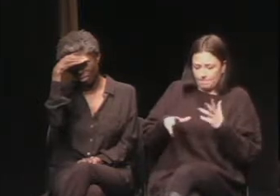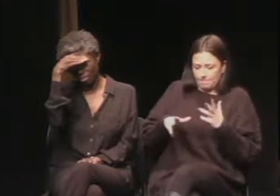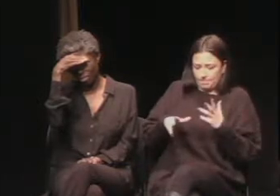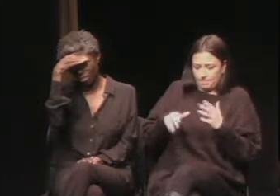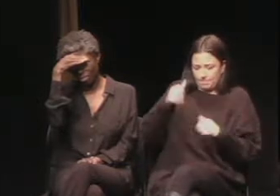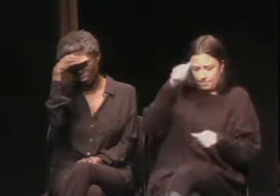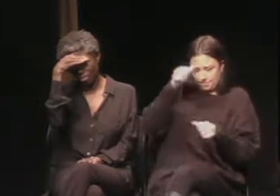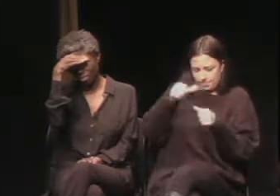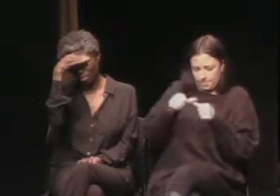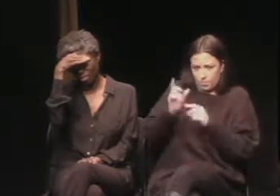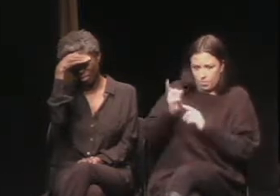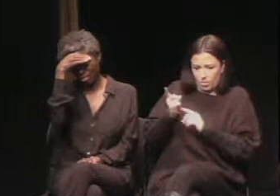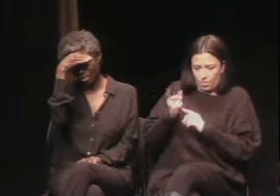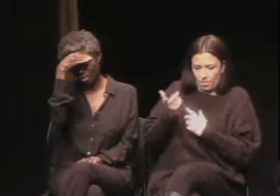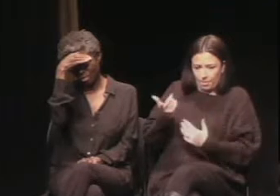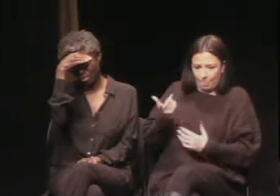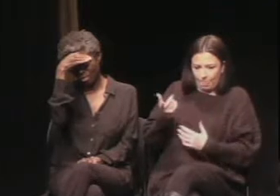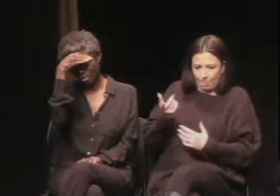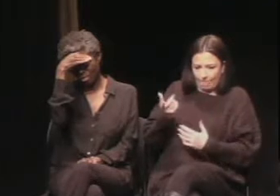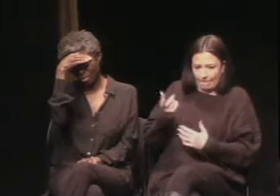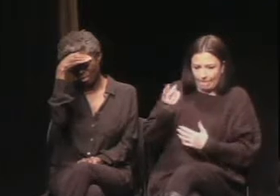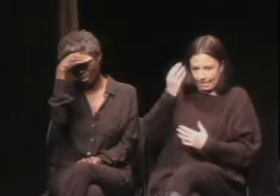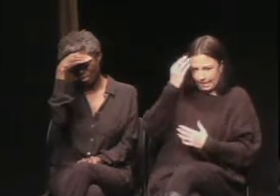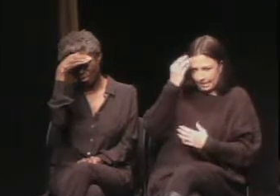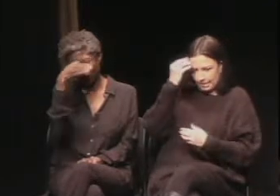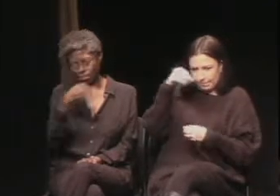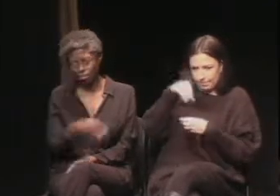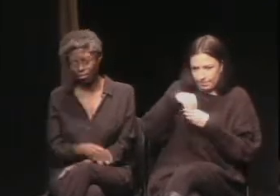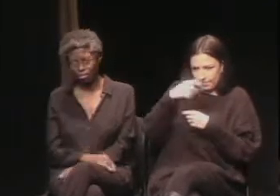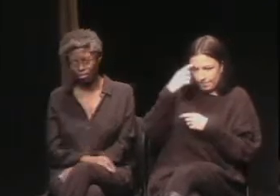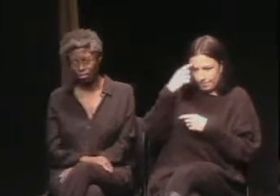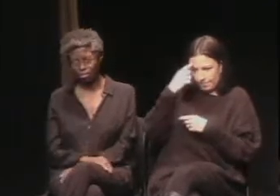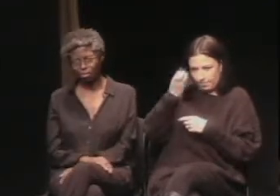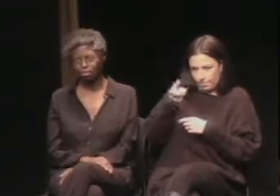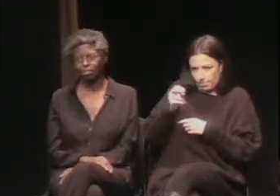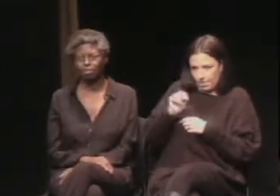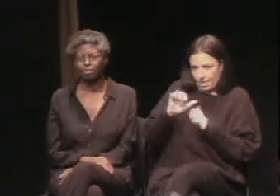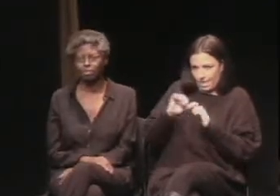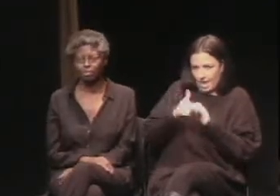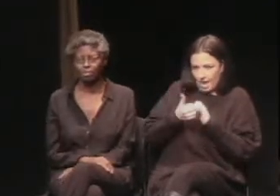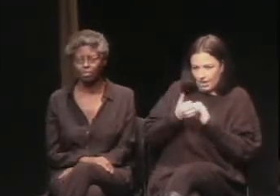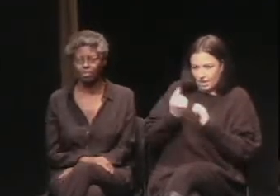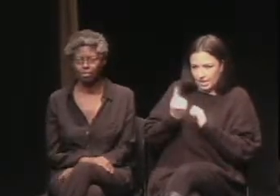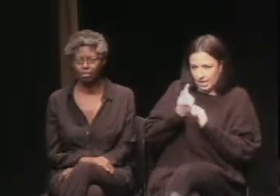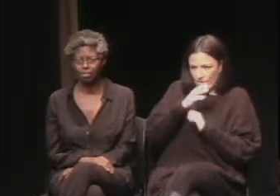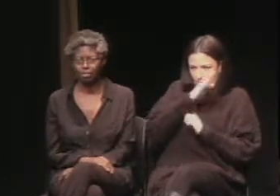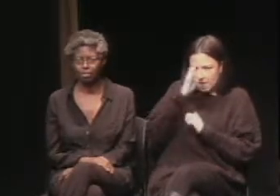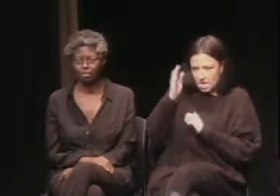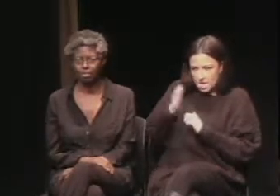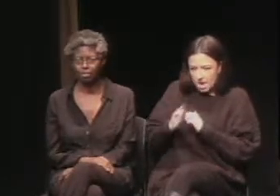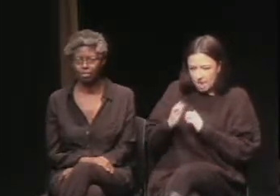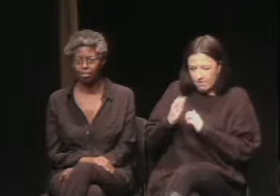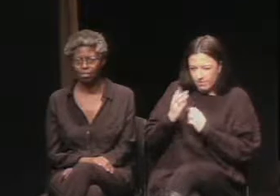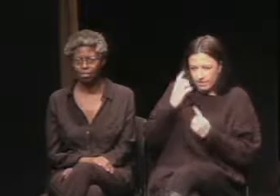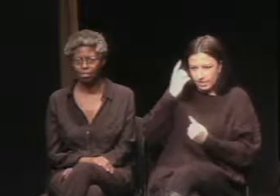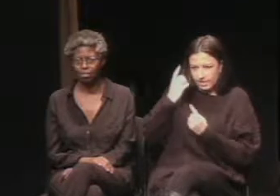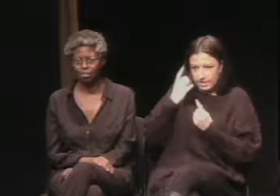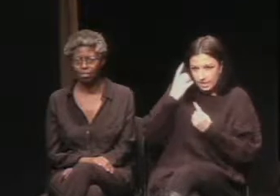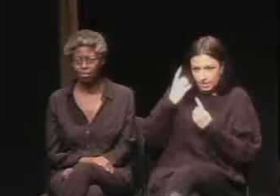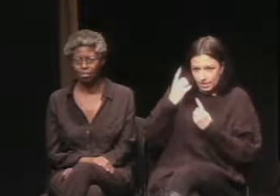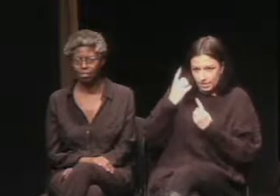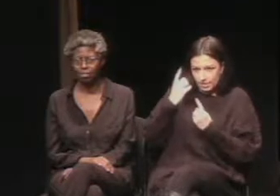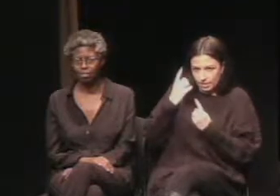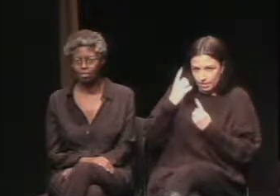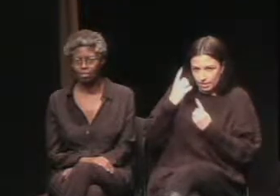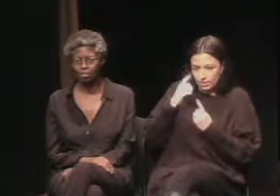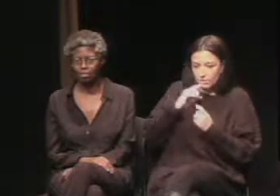recall a moment where I didn't think in my own head, how could someone never, ever consider